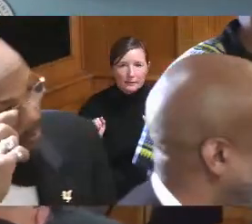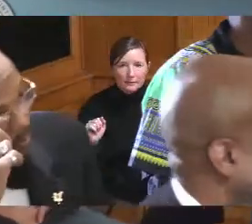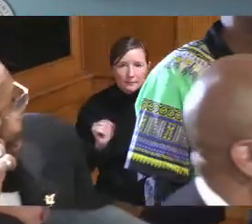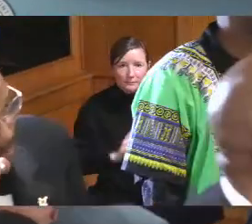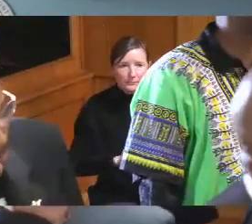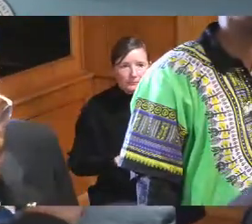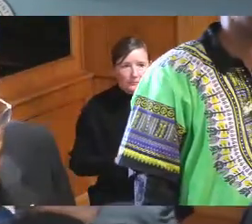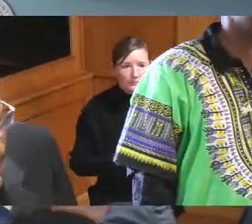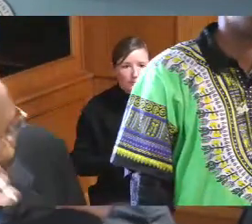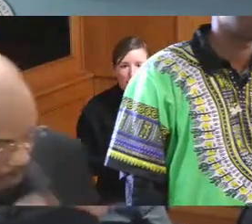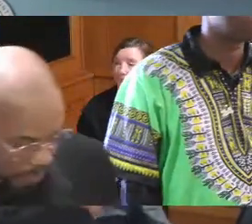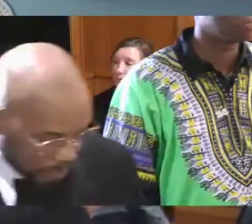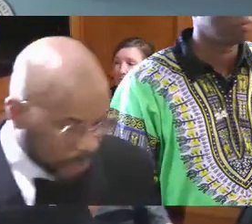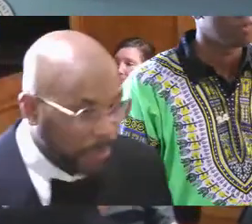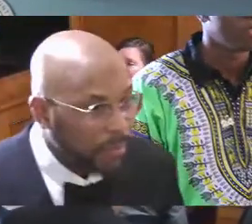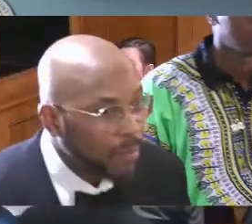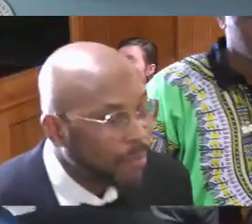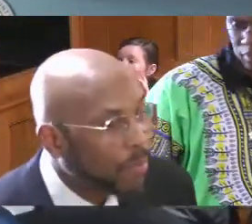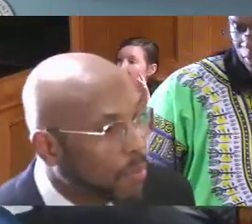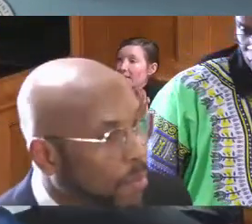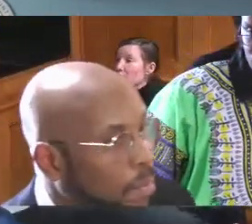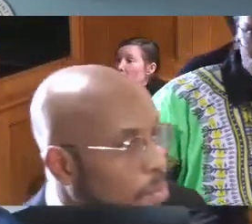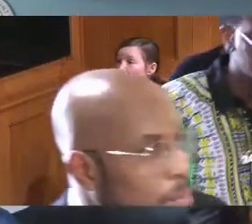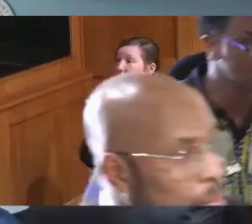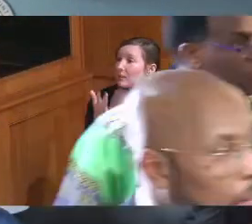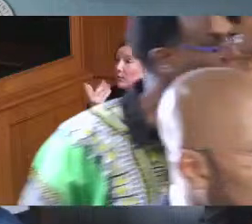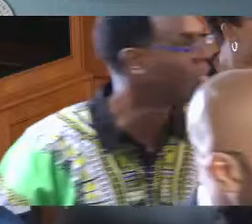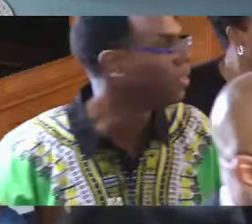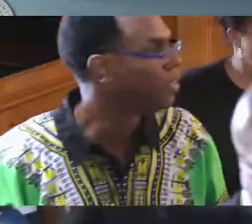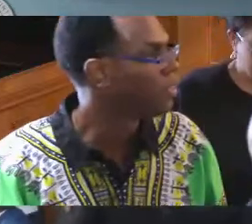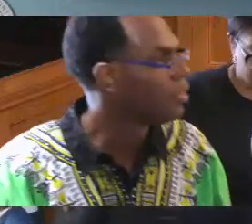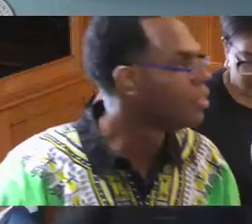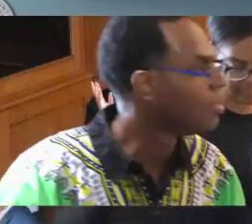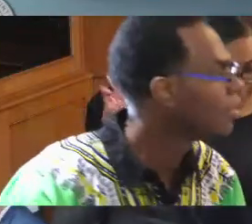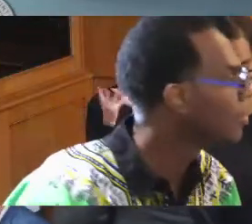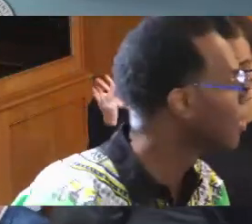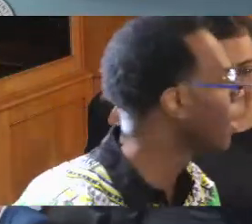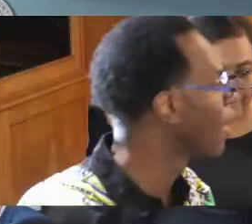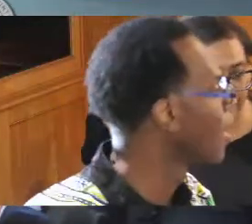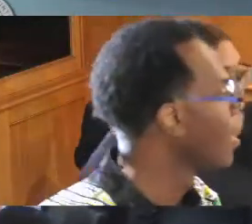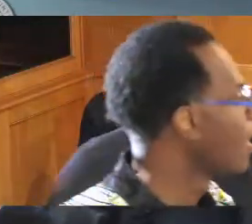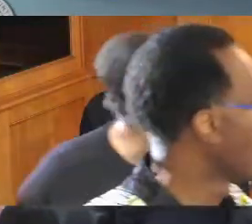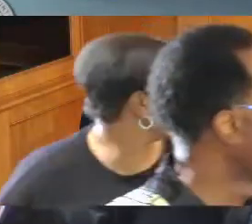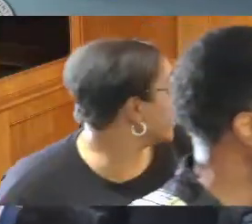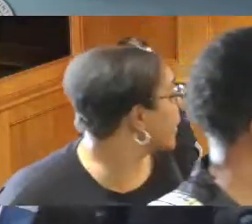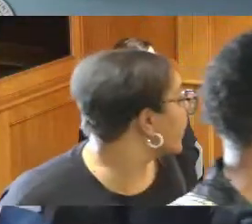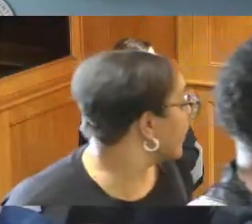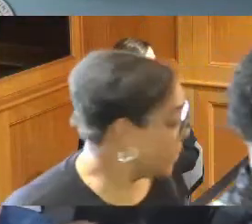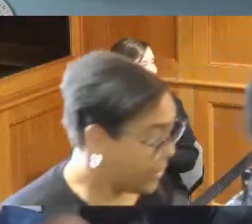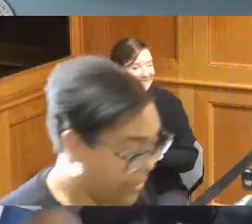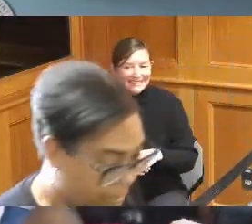Women, we Wait a minute. got some more. What's the run next? Oh, we got more. Still We coming. got more. Got a few.